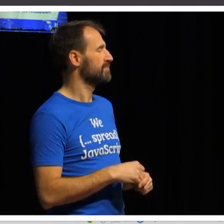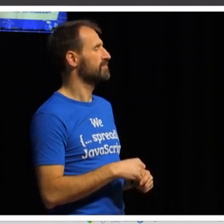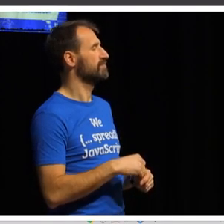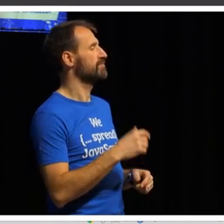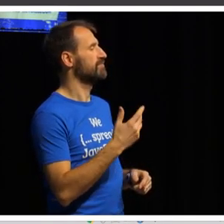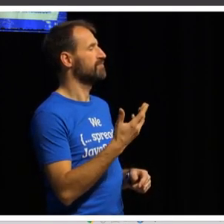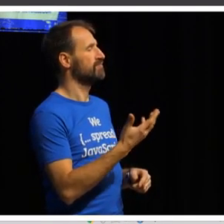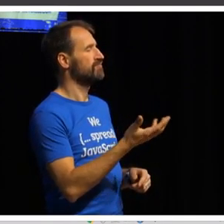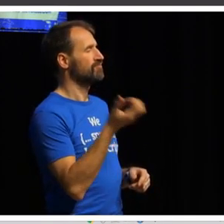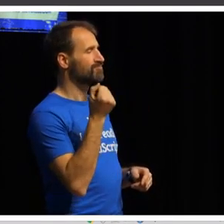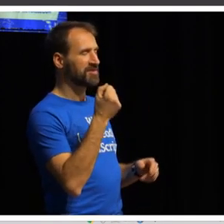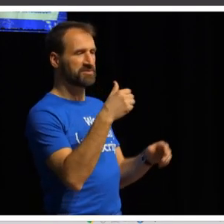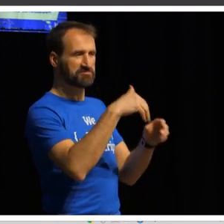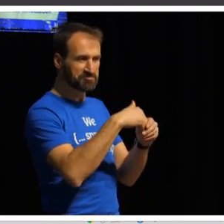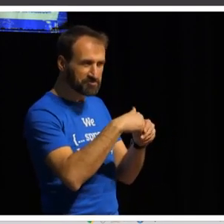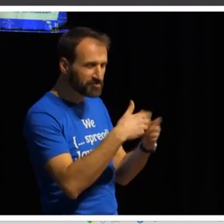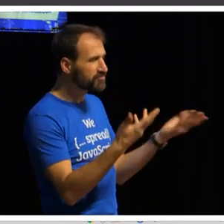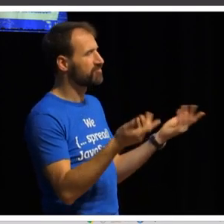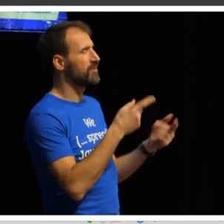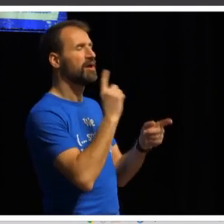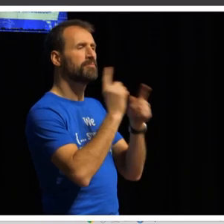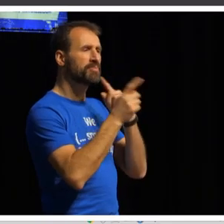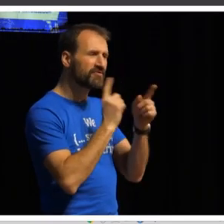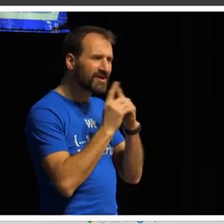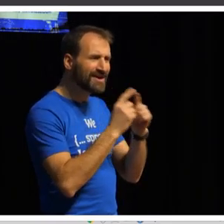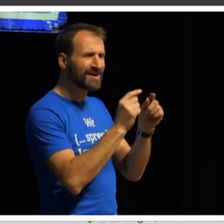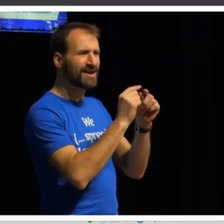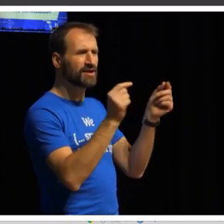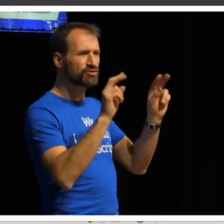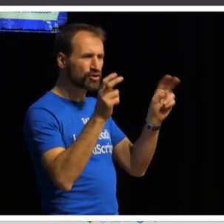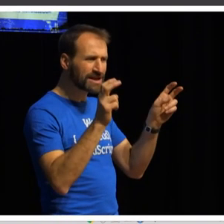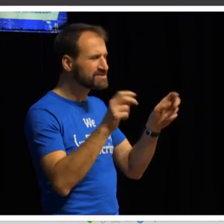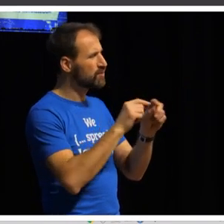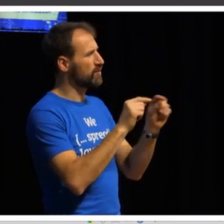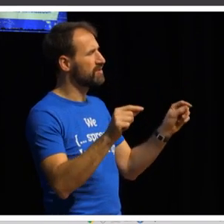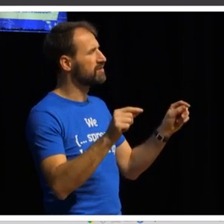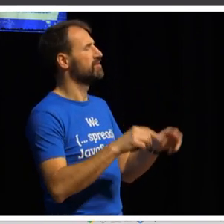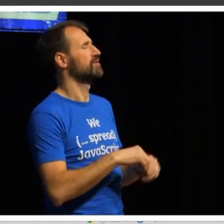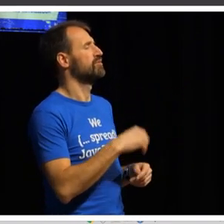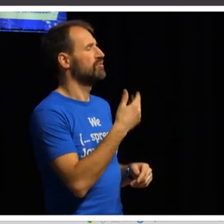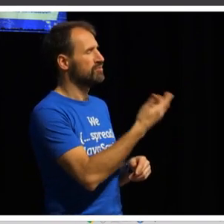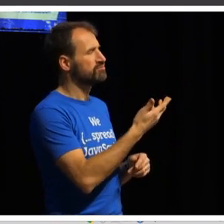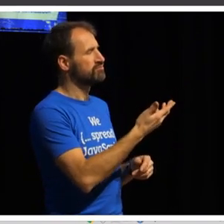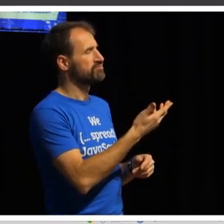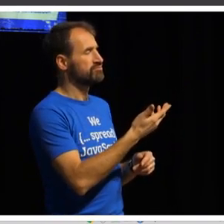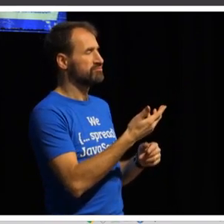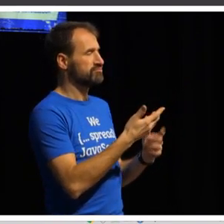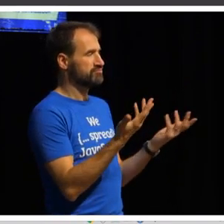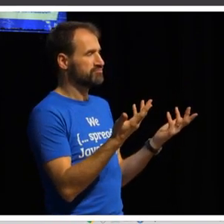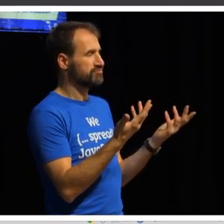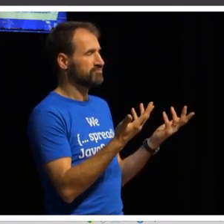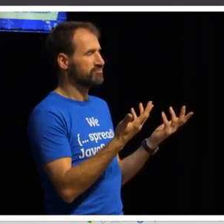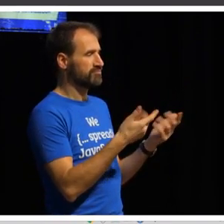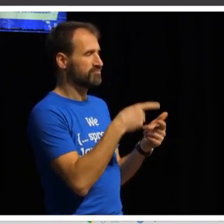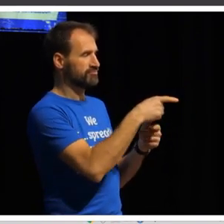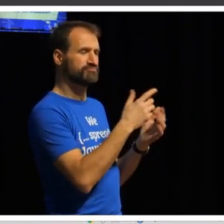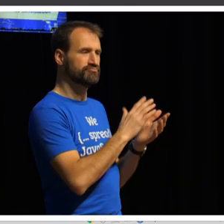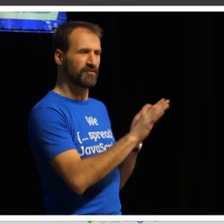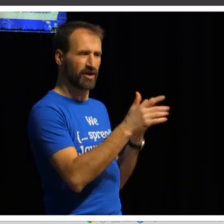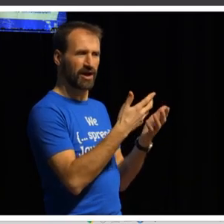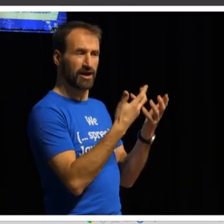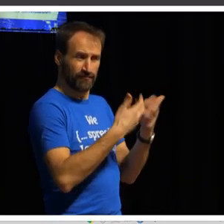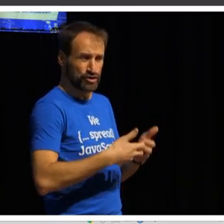got, you know, it's got command completion and command history. And that's all happening just completely in the chip. All you